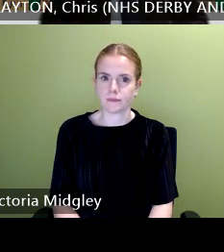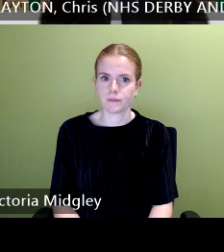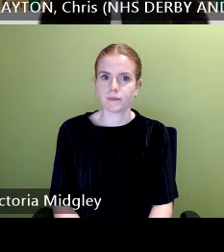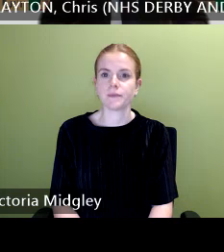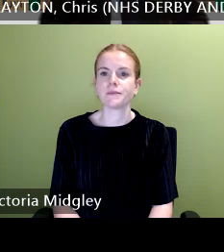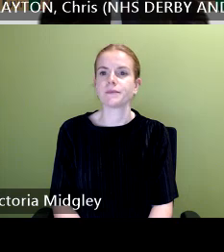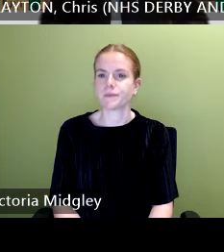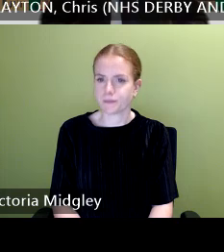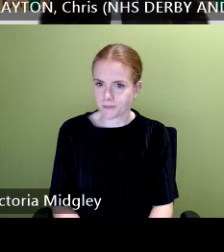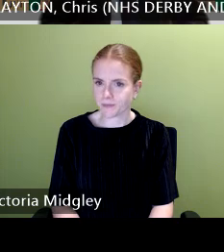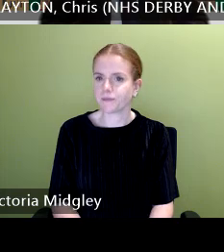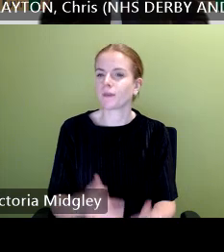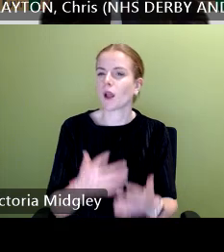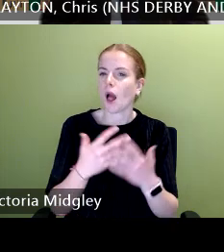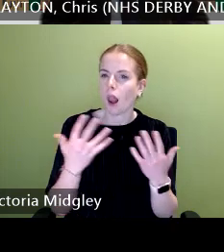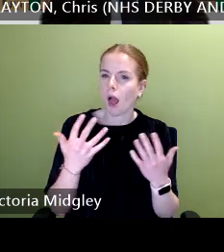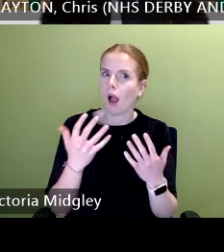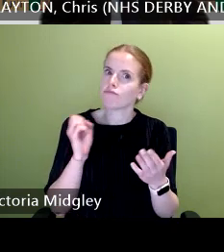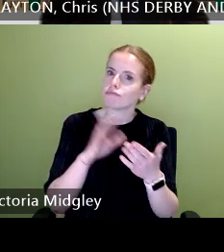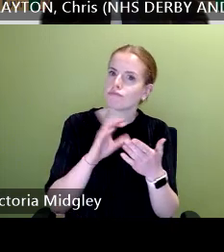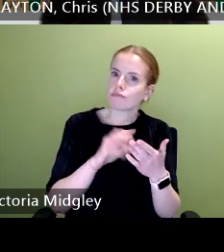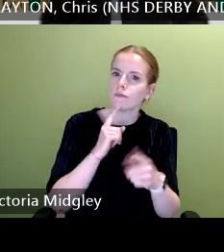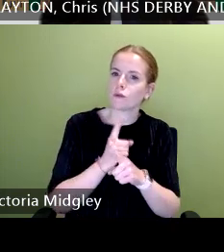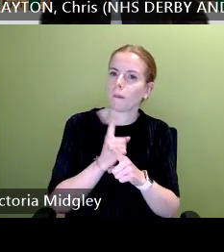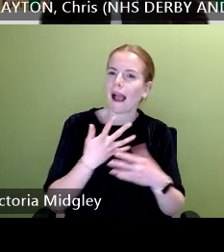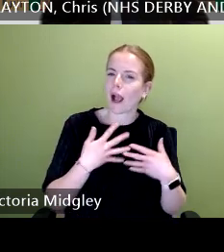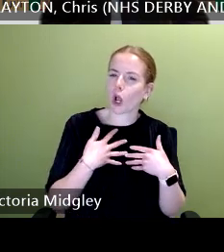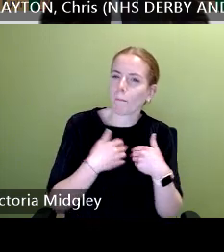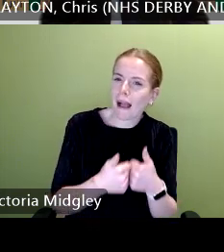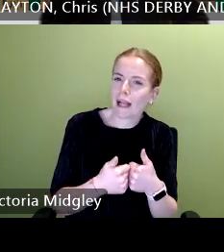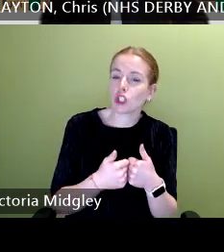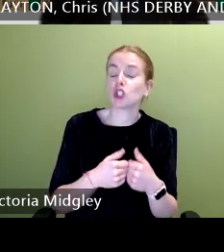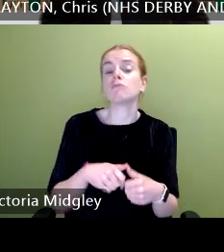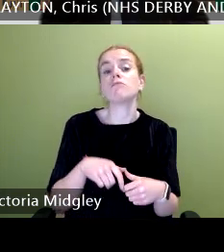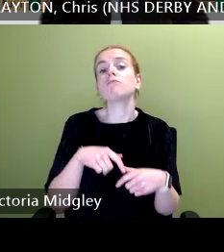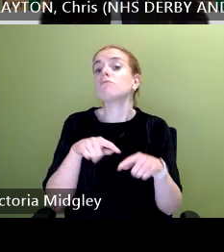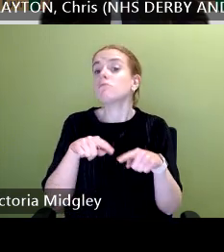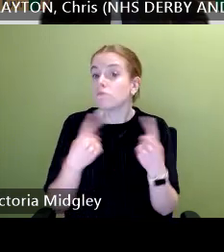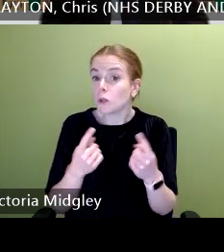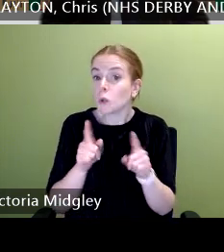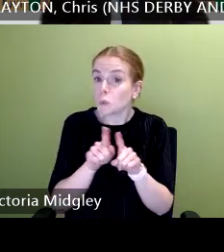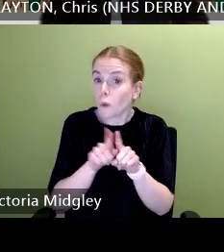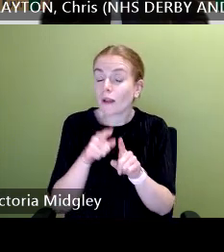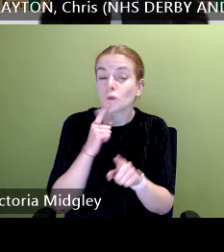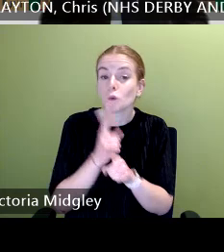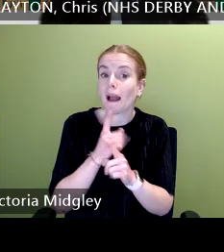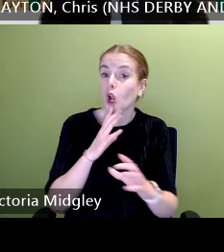Compassion coming out there. Quite a lot of areas around communication as well. The